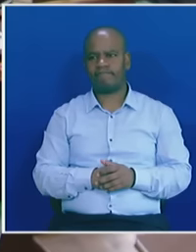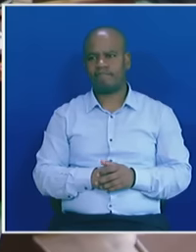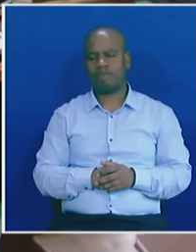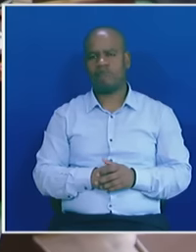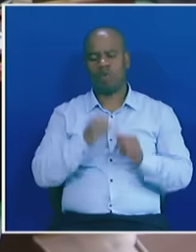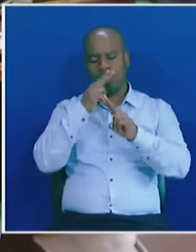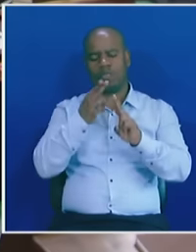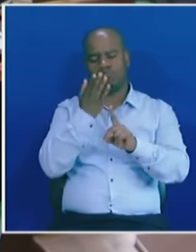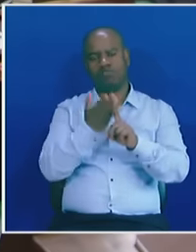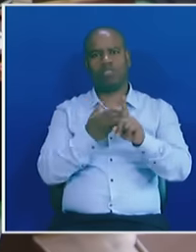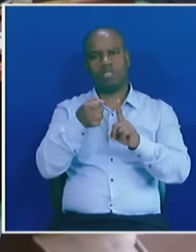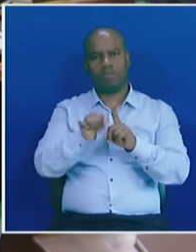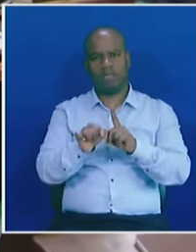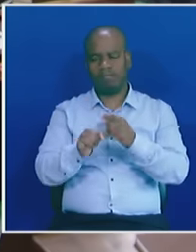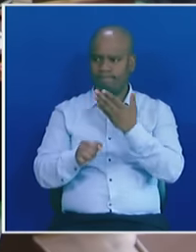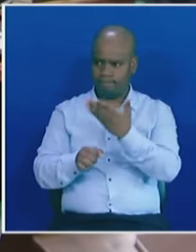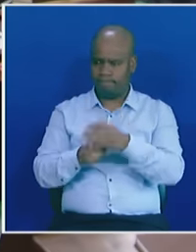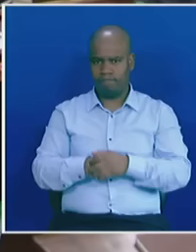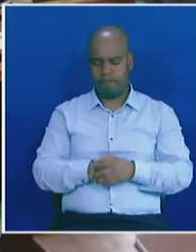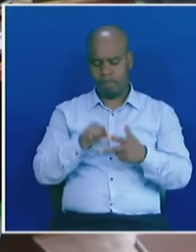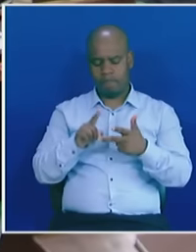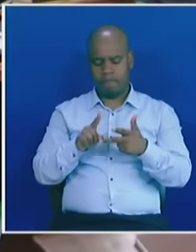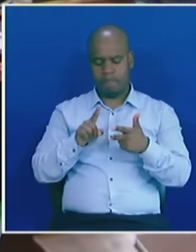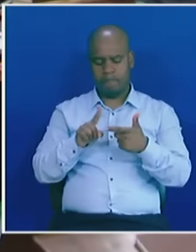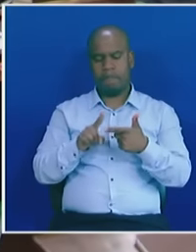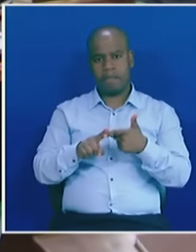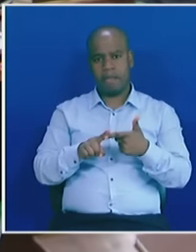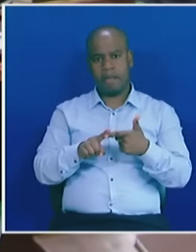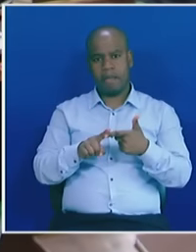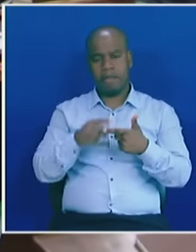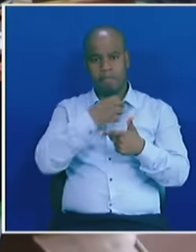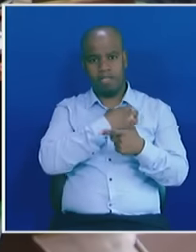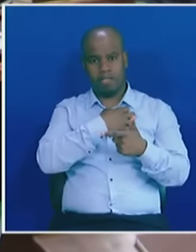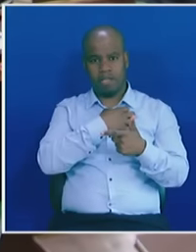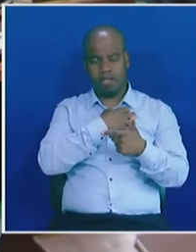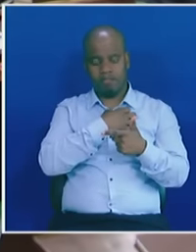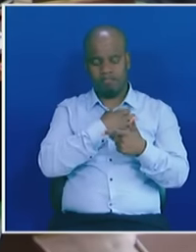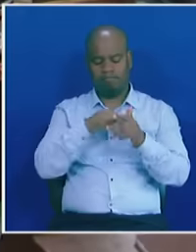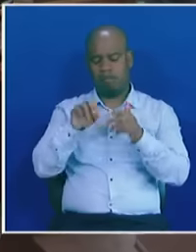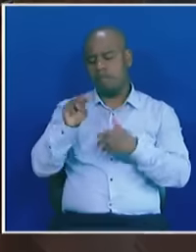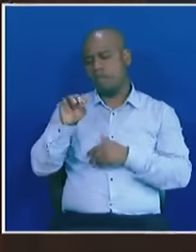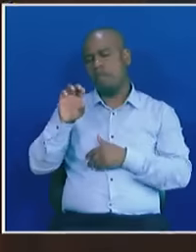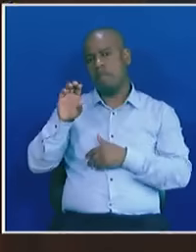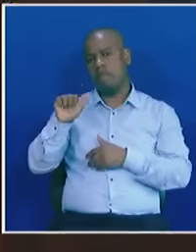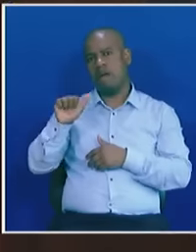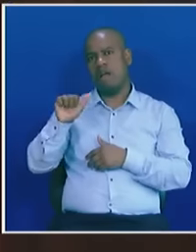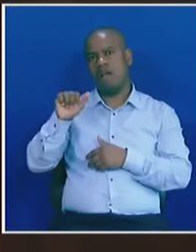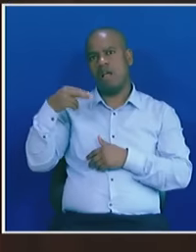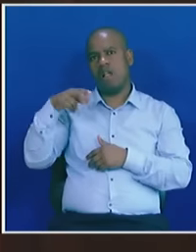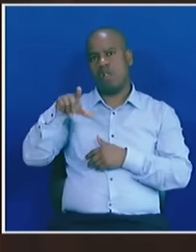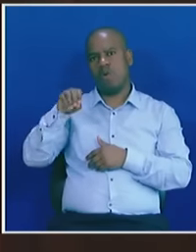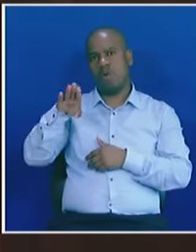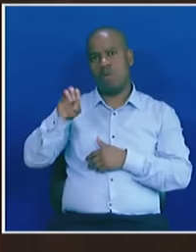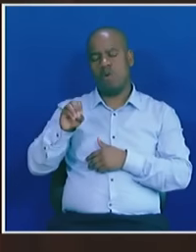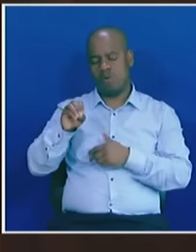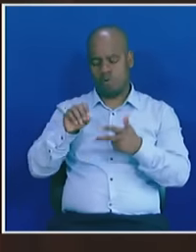Honorable Chairperson, Honorable Minister of State Security, Mr. Mahlobo, and Deputy